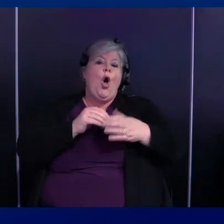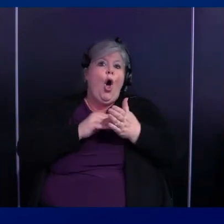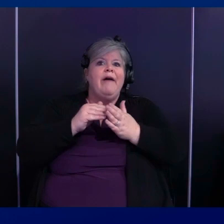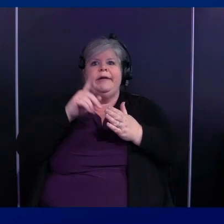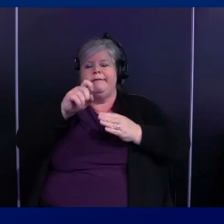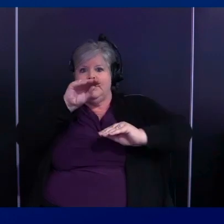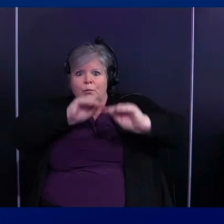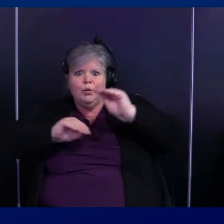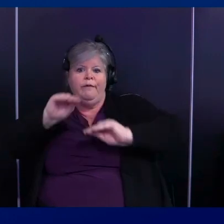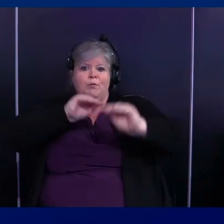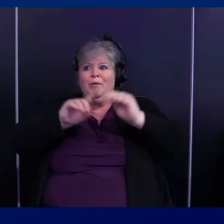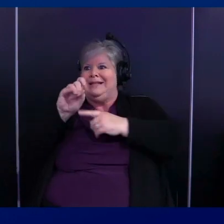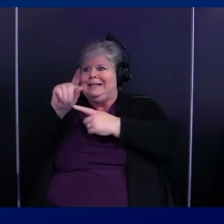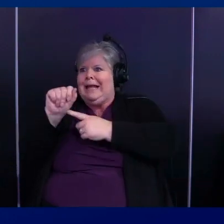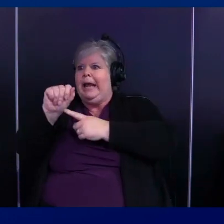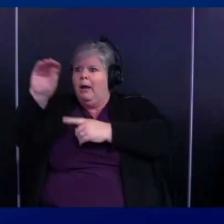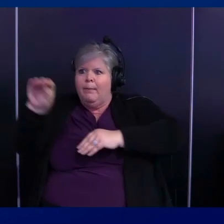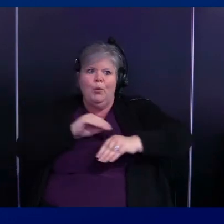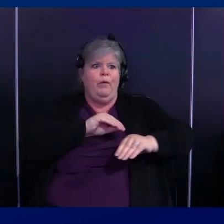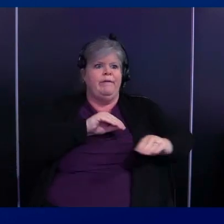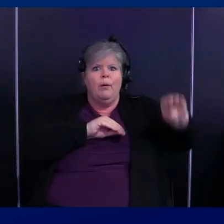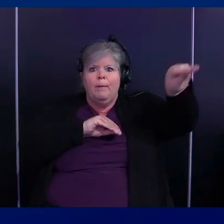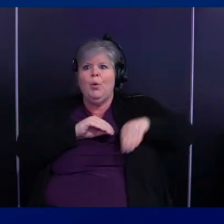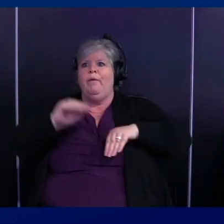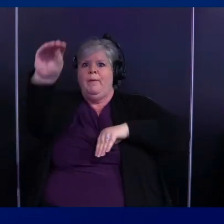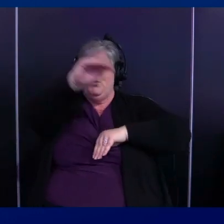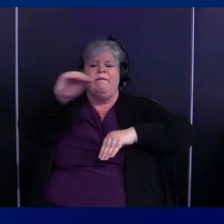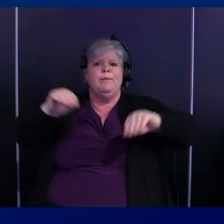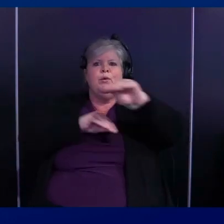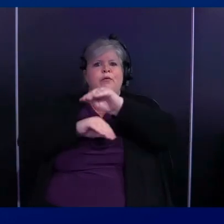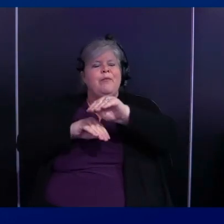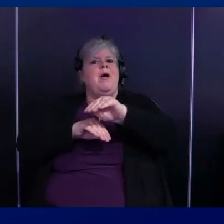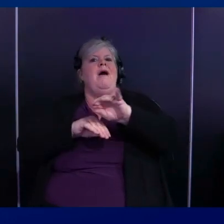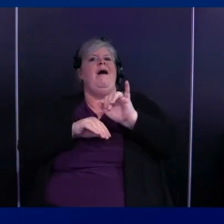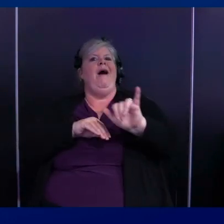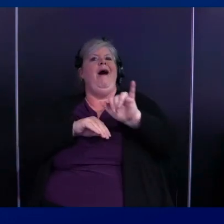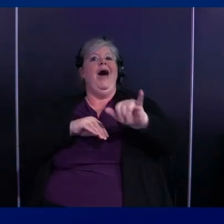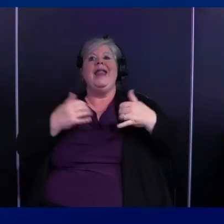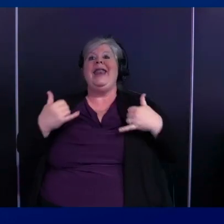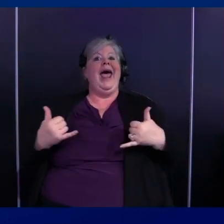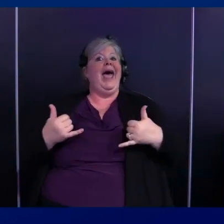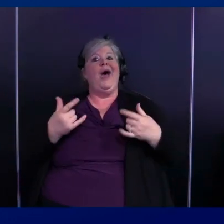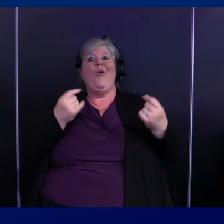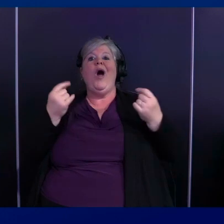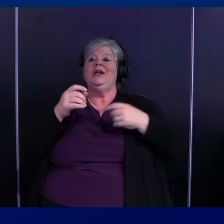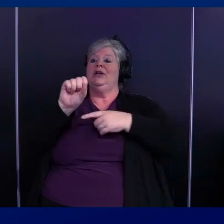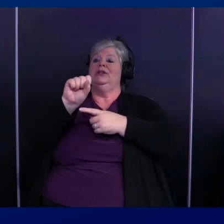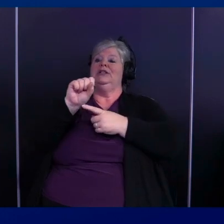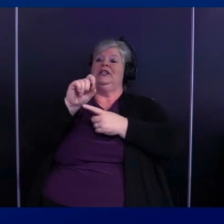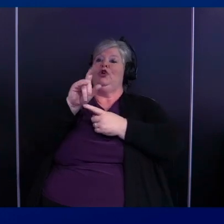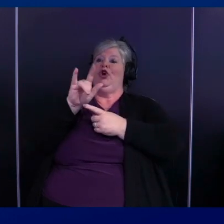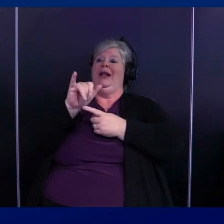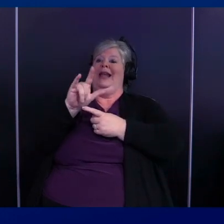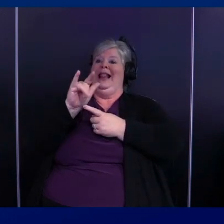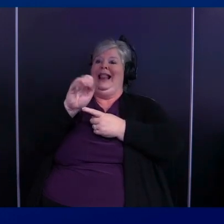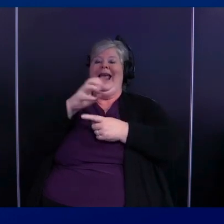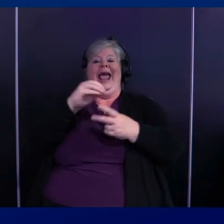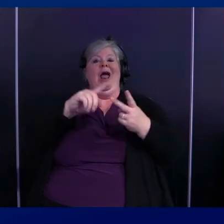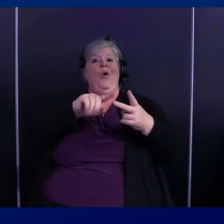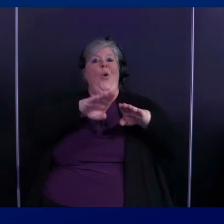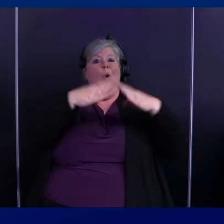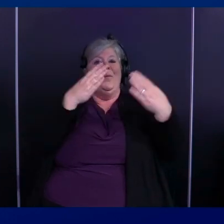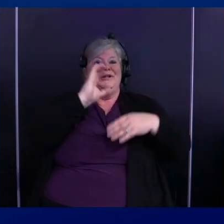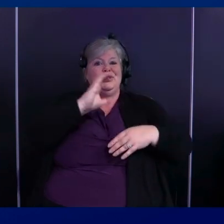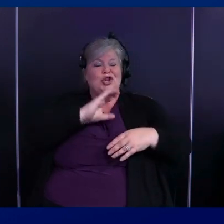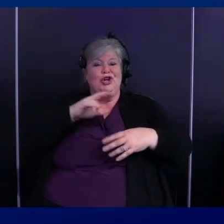moving data from one place to another. We now see that with Security Lake and OpenSearch, that